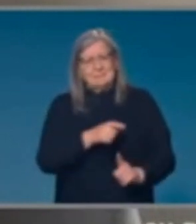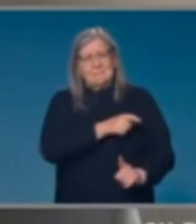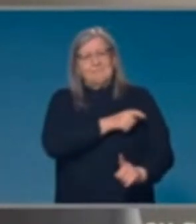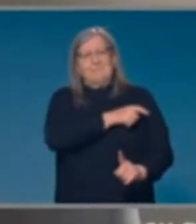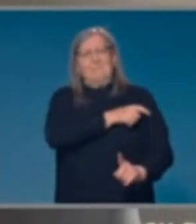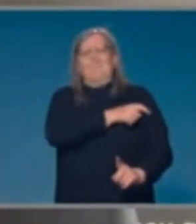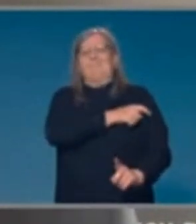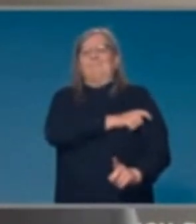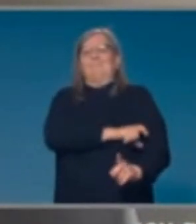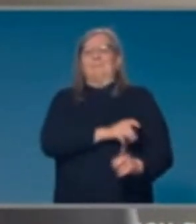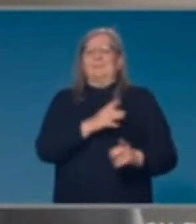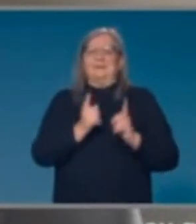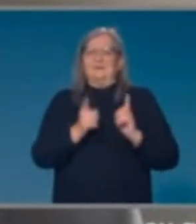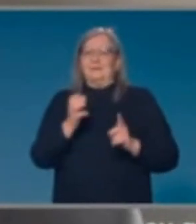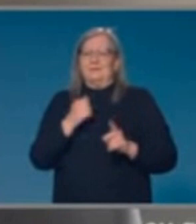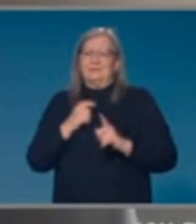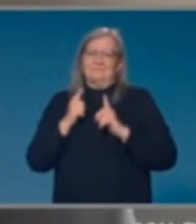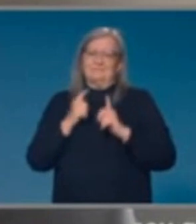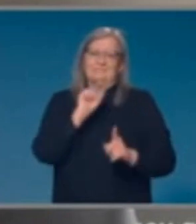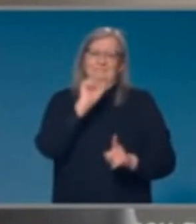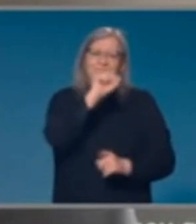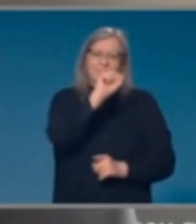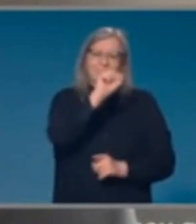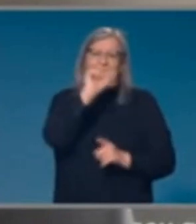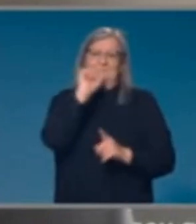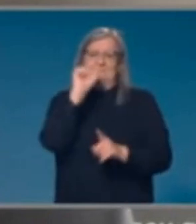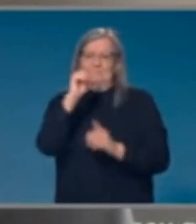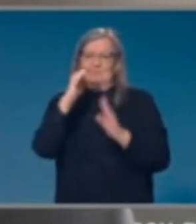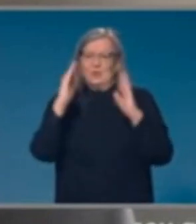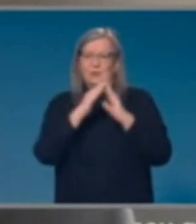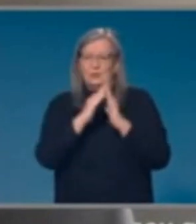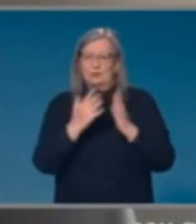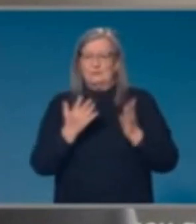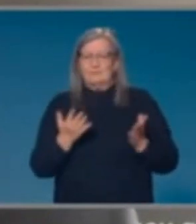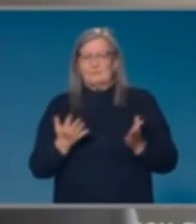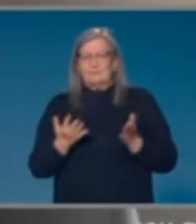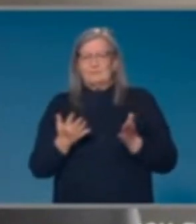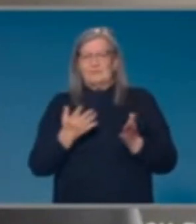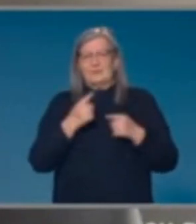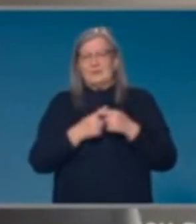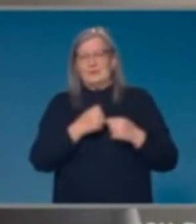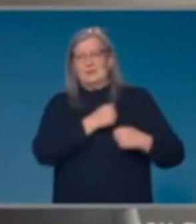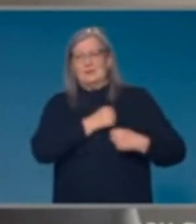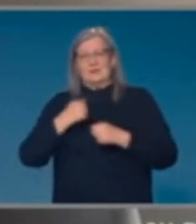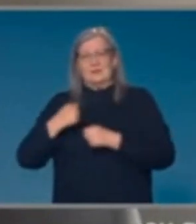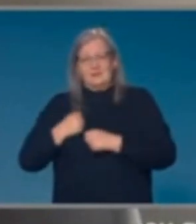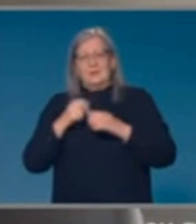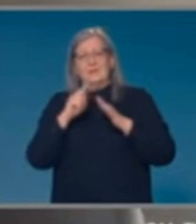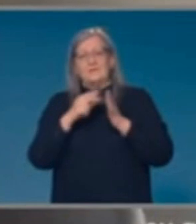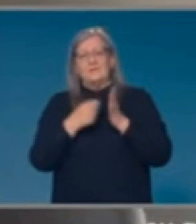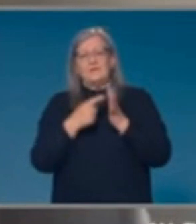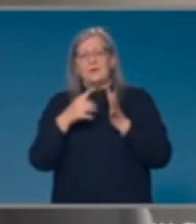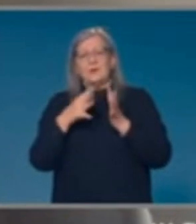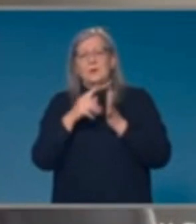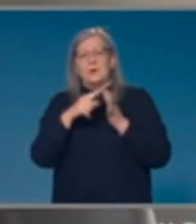house. And Lieutenant General Fruin is overseeing that process, but working with the states and